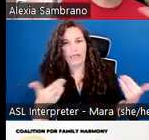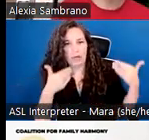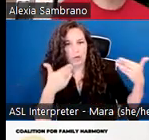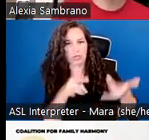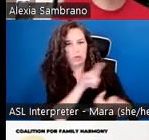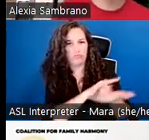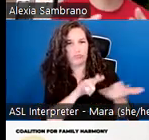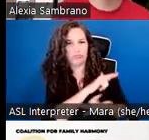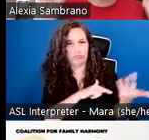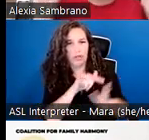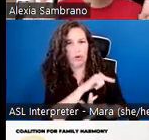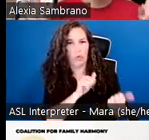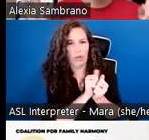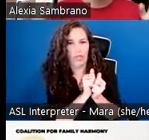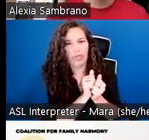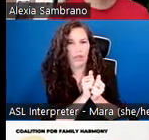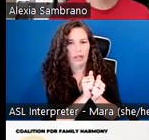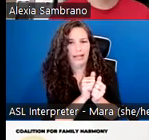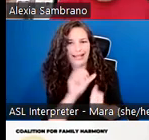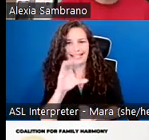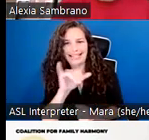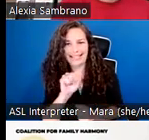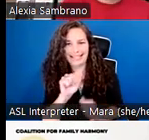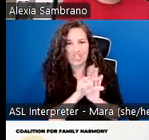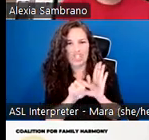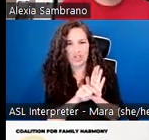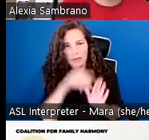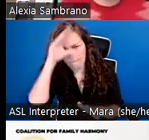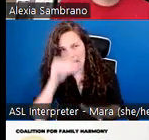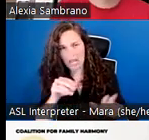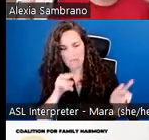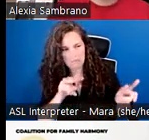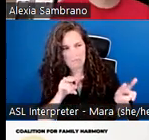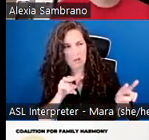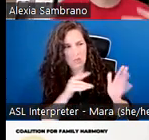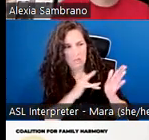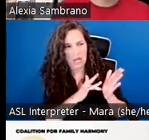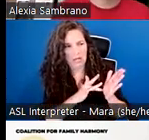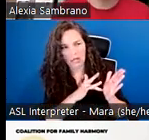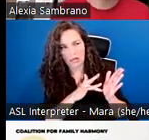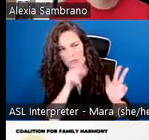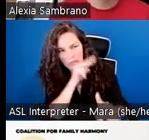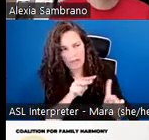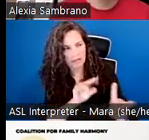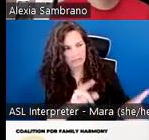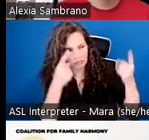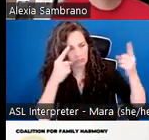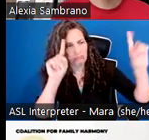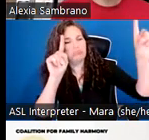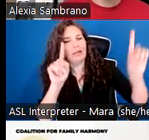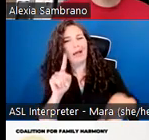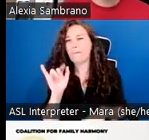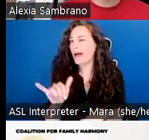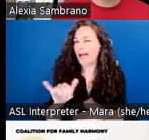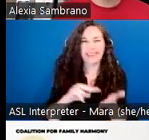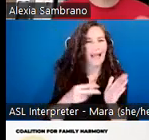this trans woman is seen as successful. But because of this definition, or because of this view through the medical gaze, this pretty much leaves all